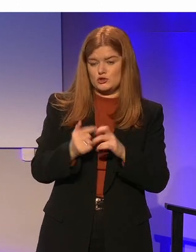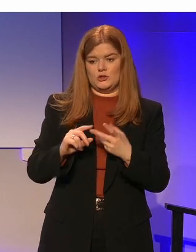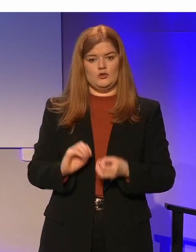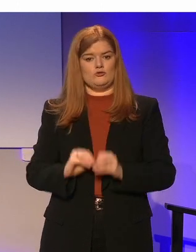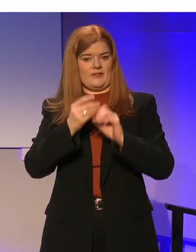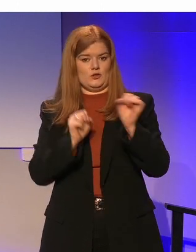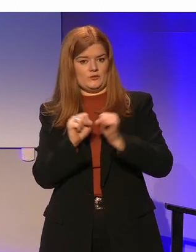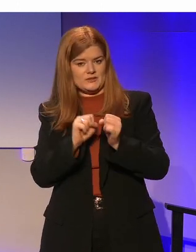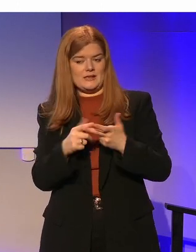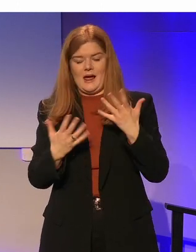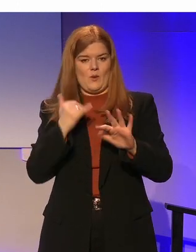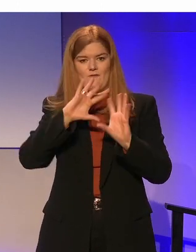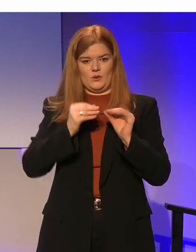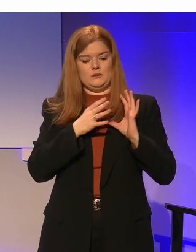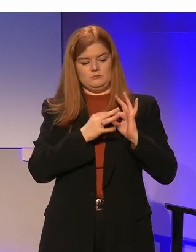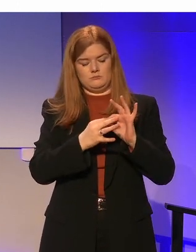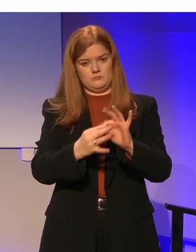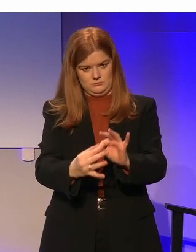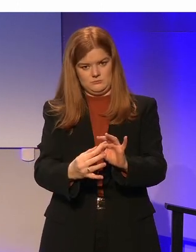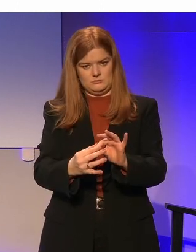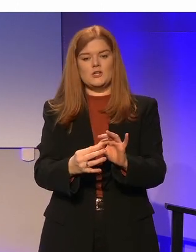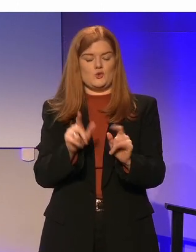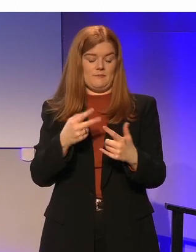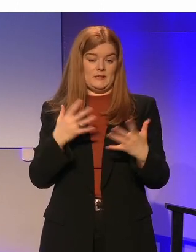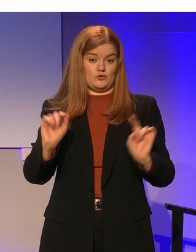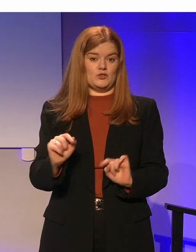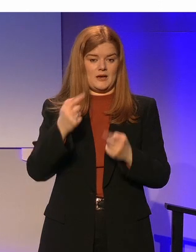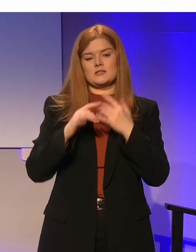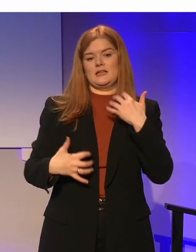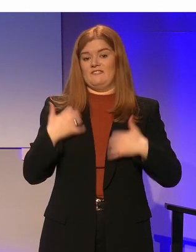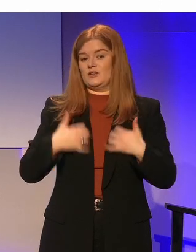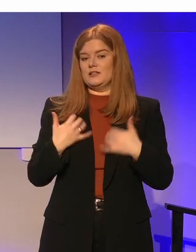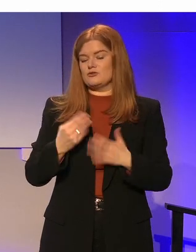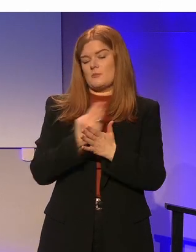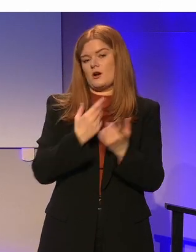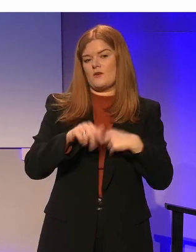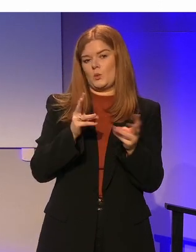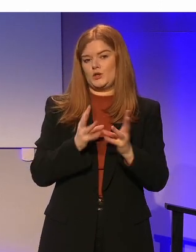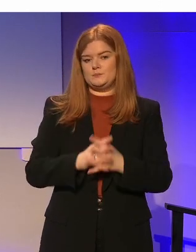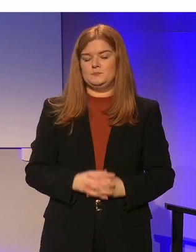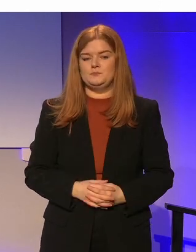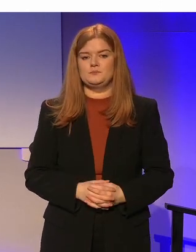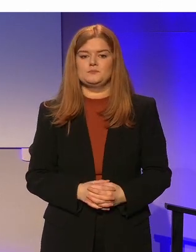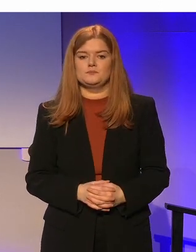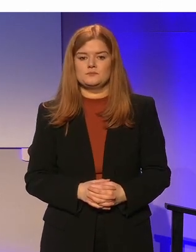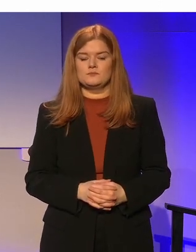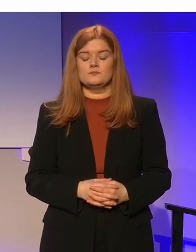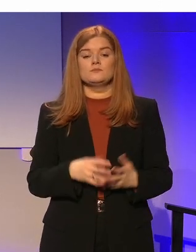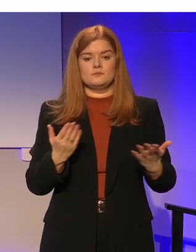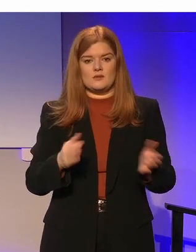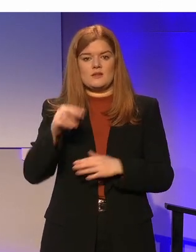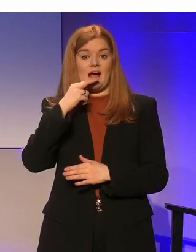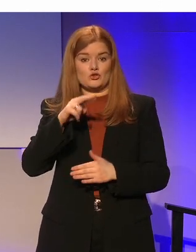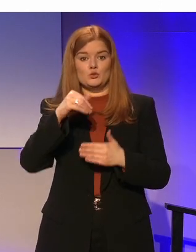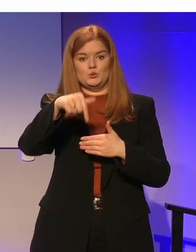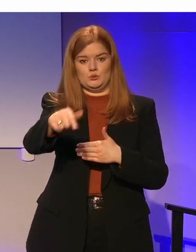development of the service, and how it's all going to knit together, which is, as I say, a very challenging and interesting component of our work. And then in the afternoon, I